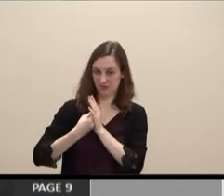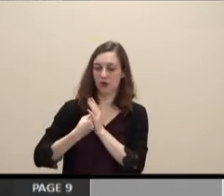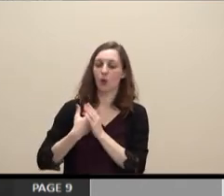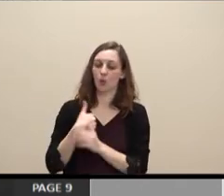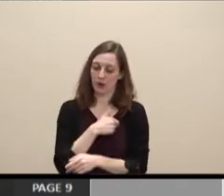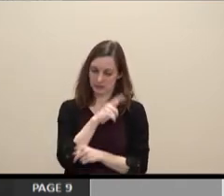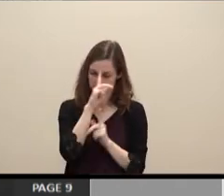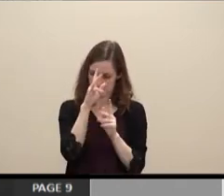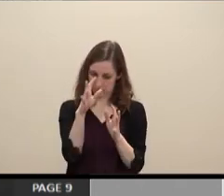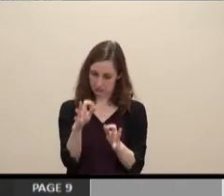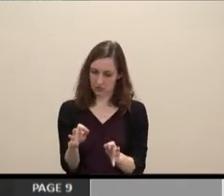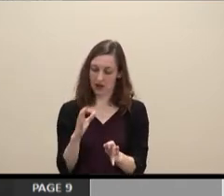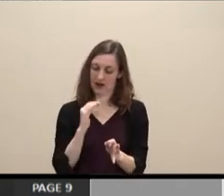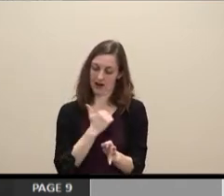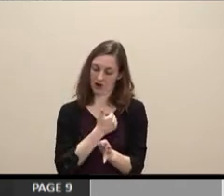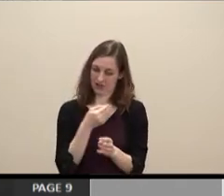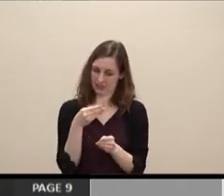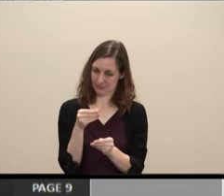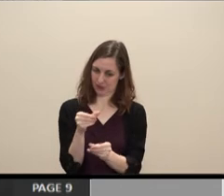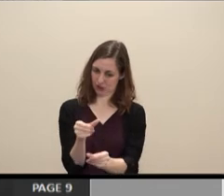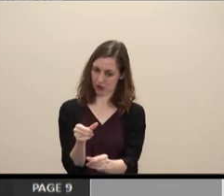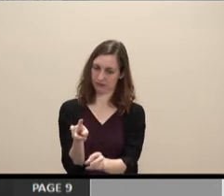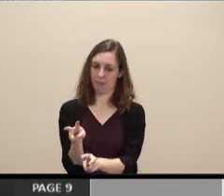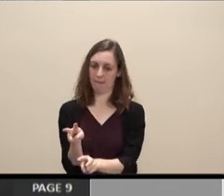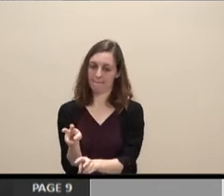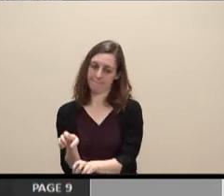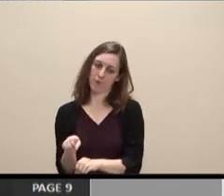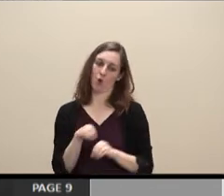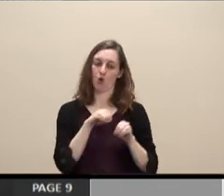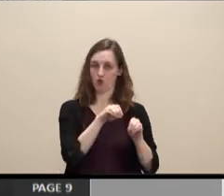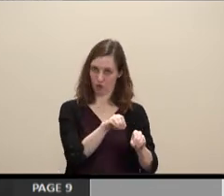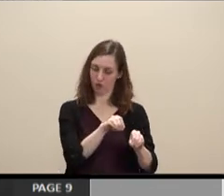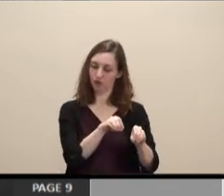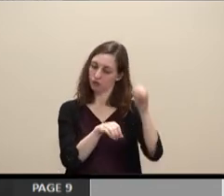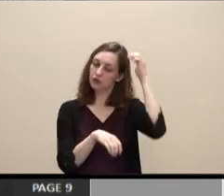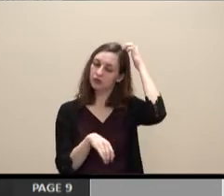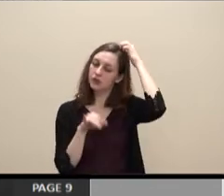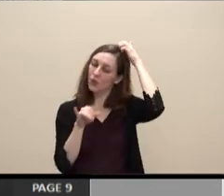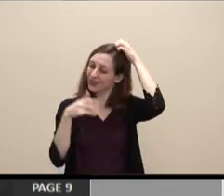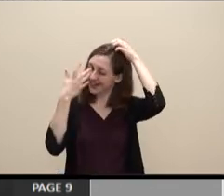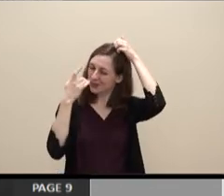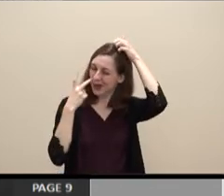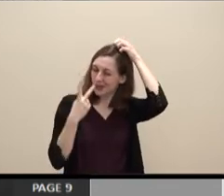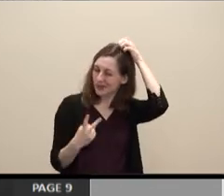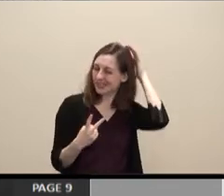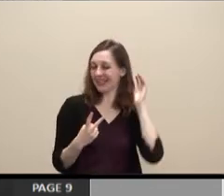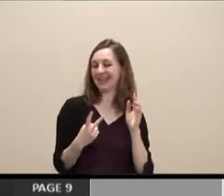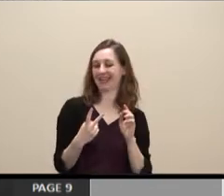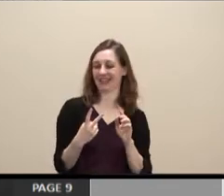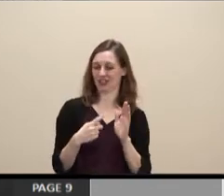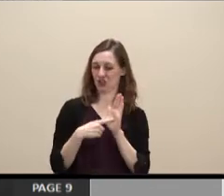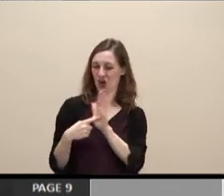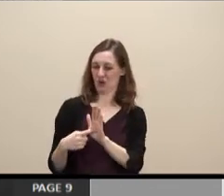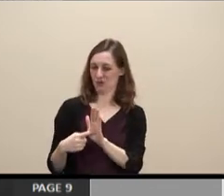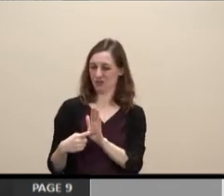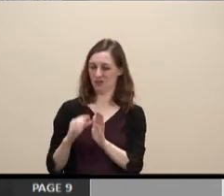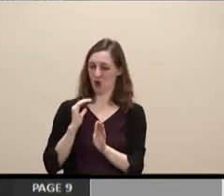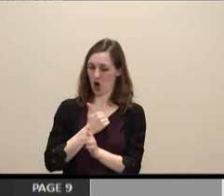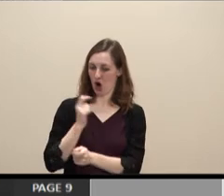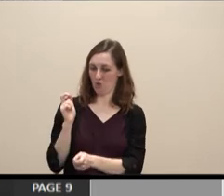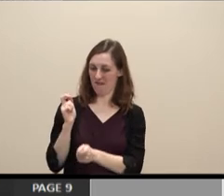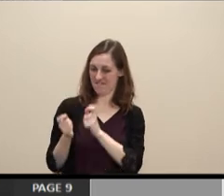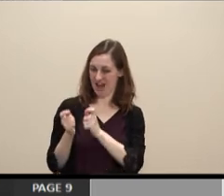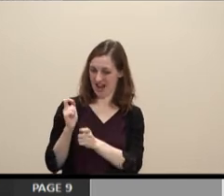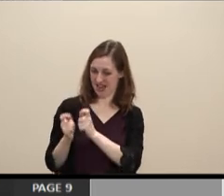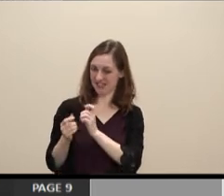moved expenditures out of the general fund to those federal funding sources. And so that's where you kind of see a reflection here of